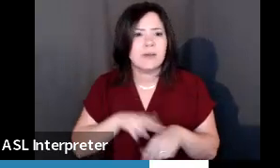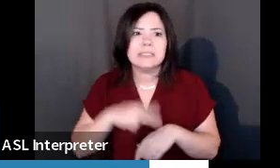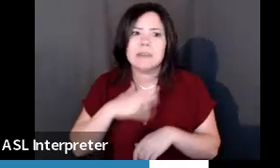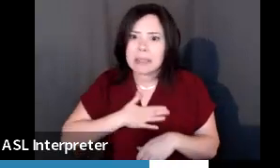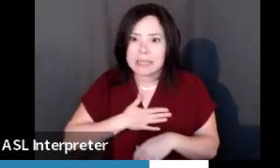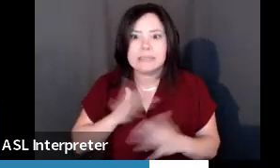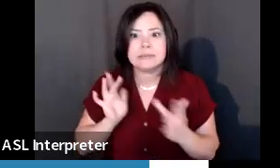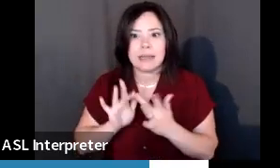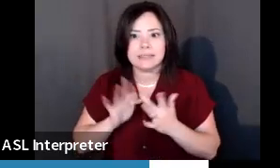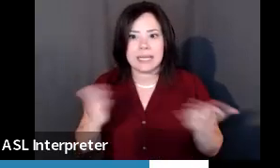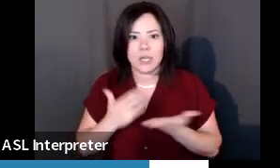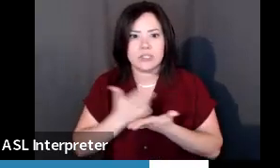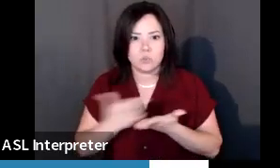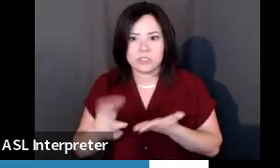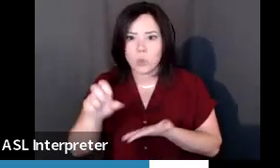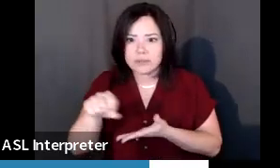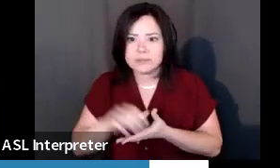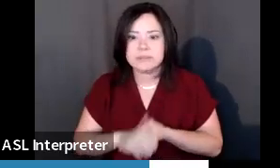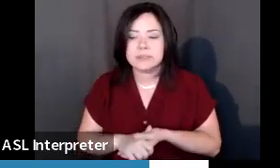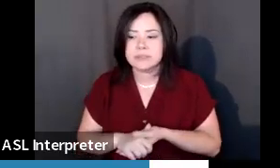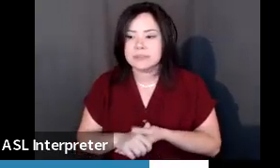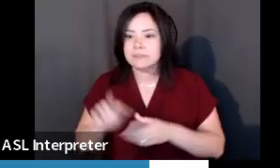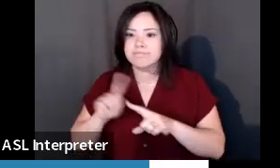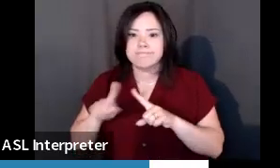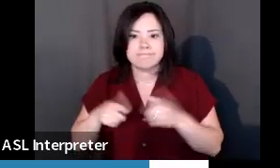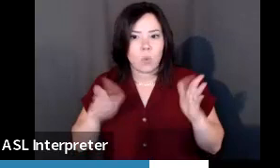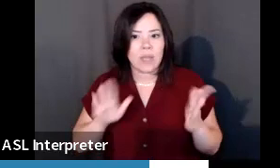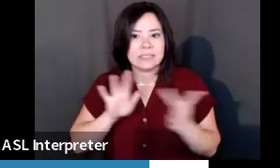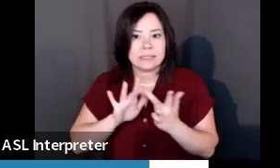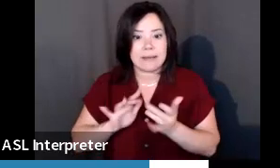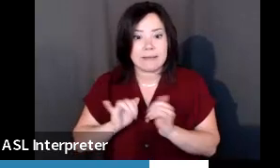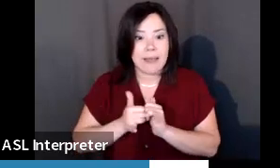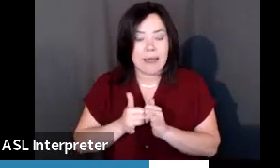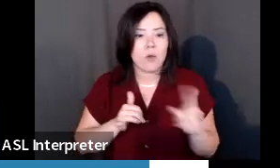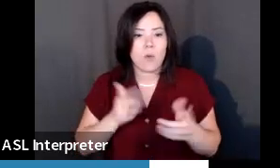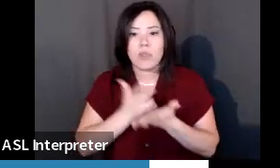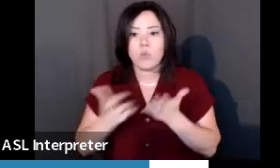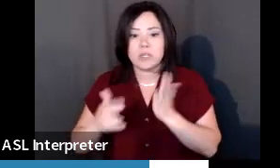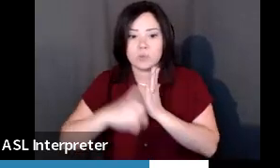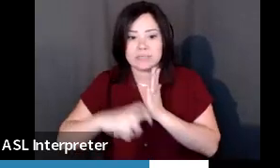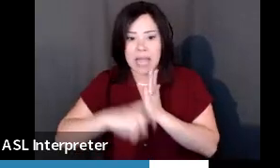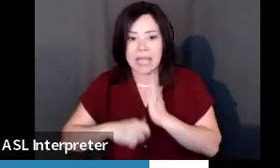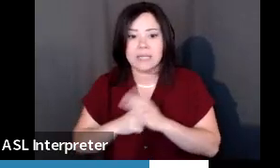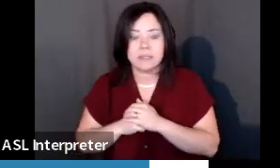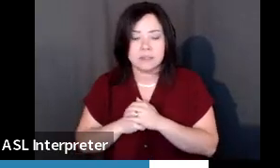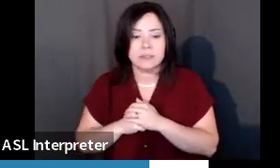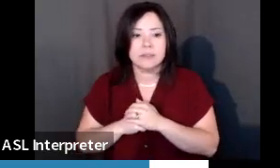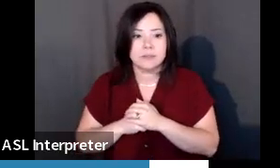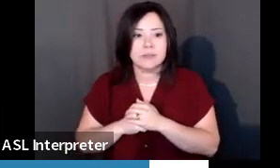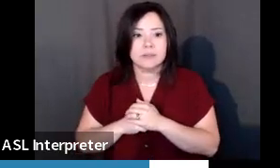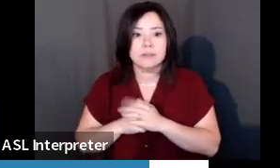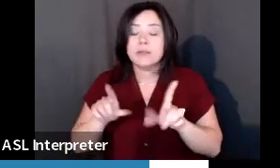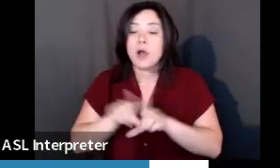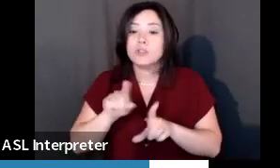as a resource. And all the ways to connect with us are in that resource guide. There's also the Michigan